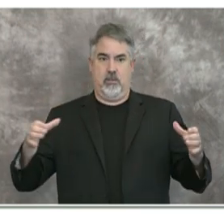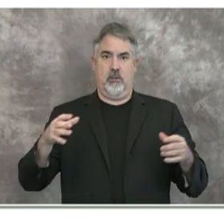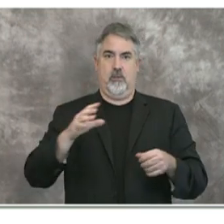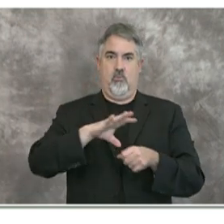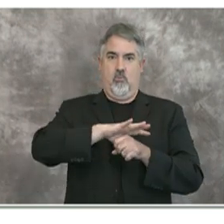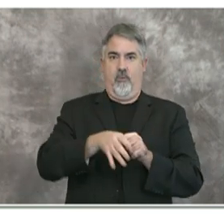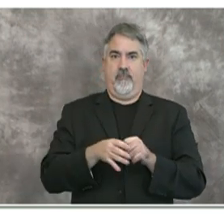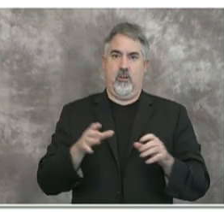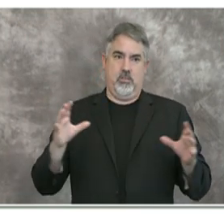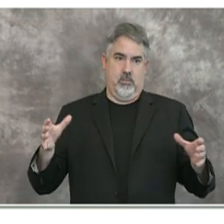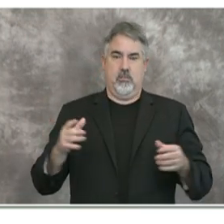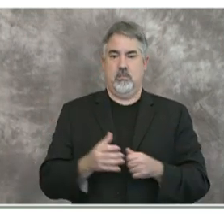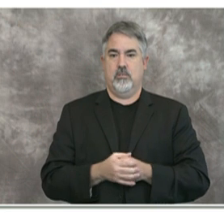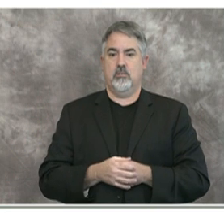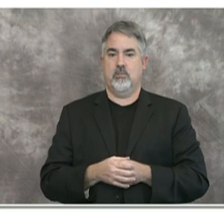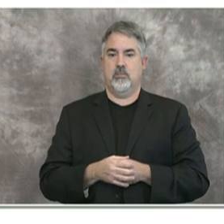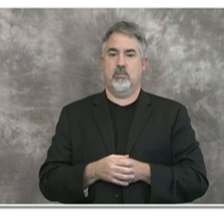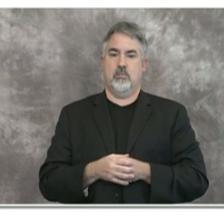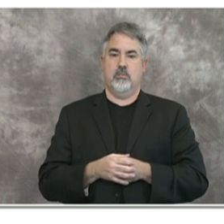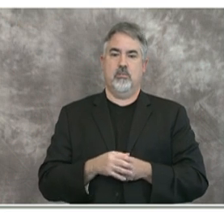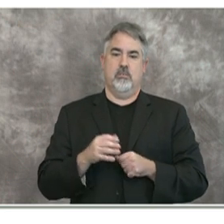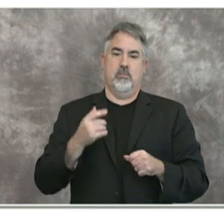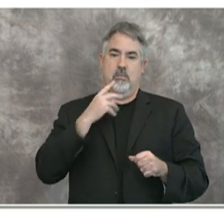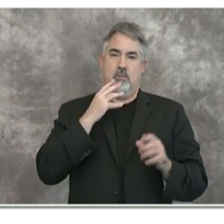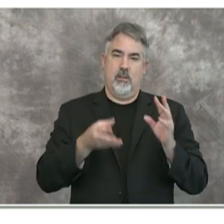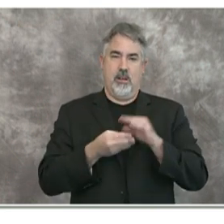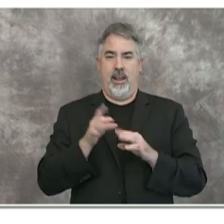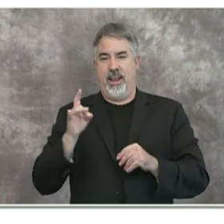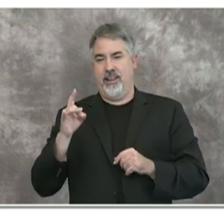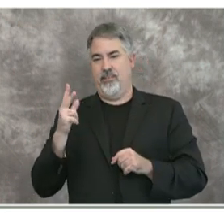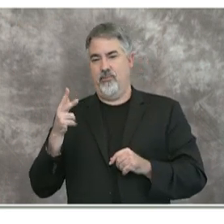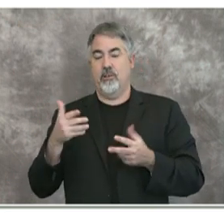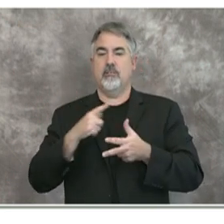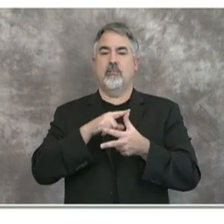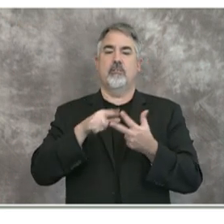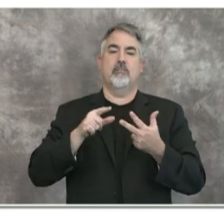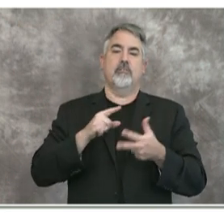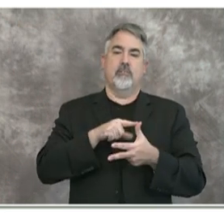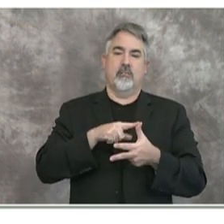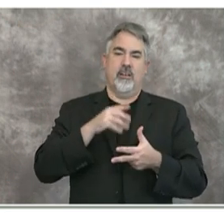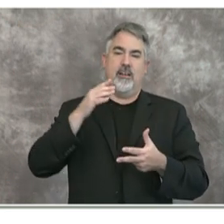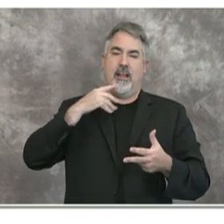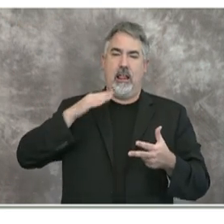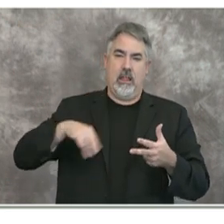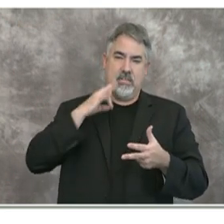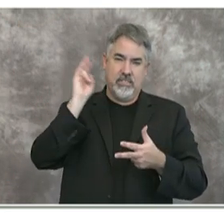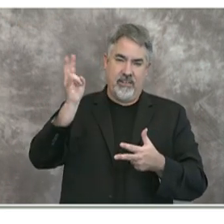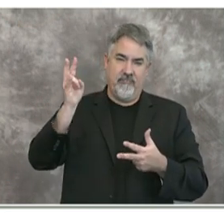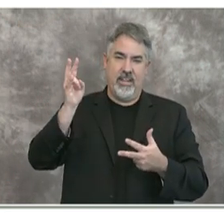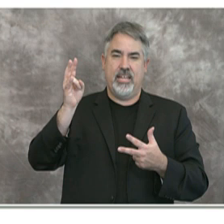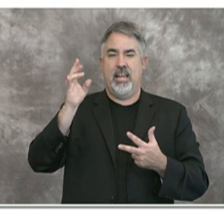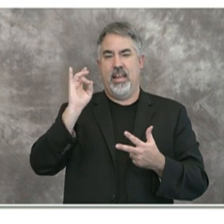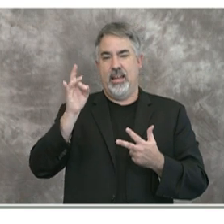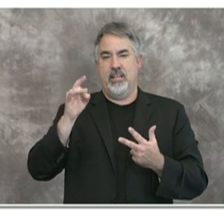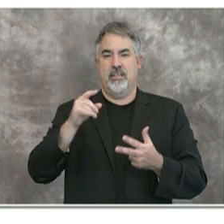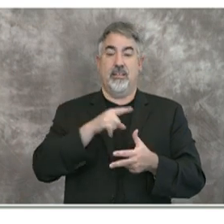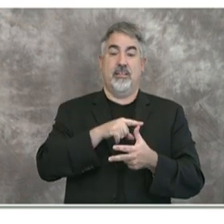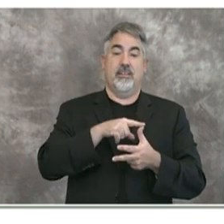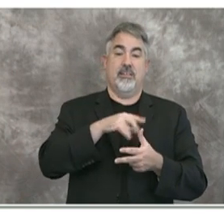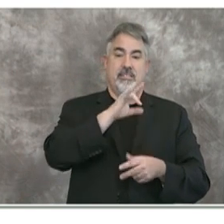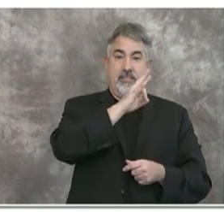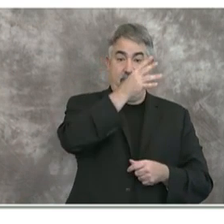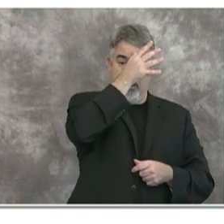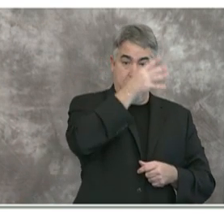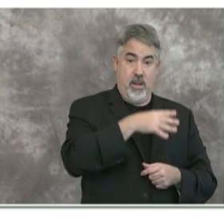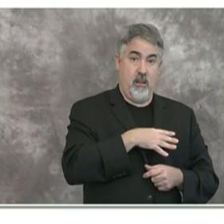additional deaths, these include 3 females in their early to late 70s and mid-80s, 7 males in their